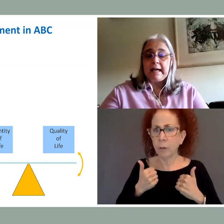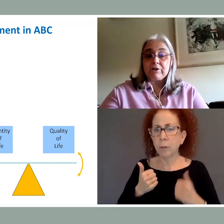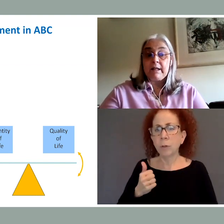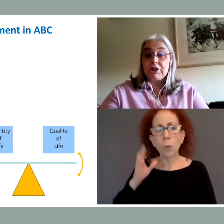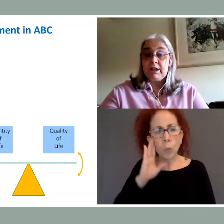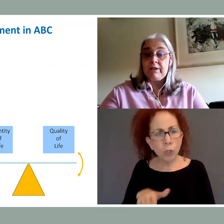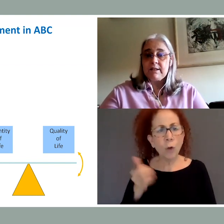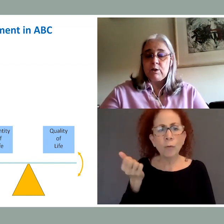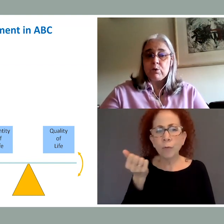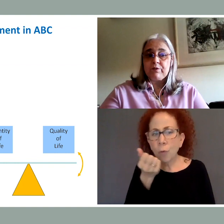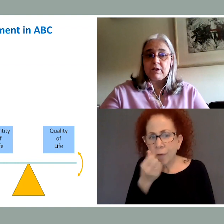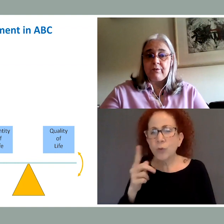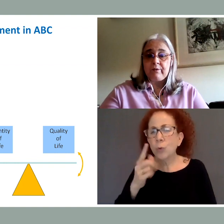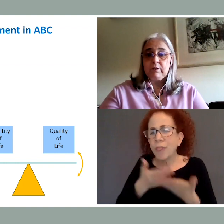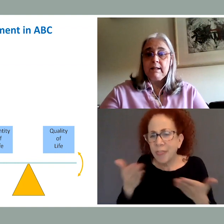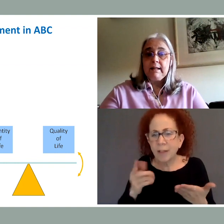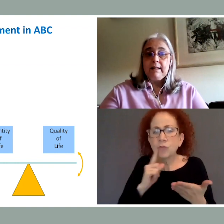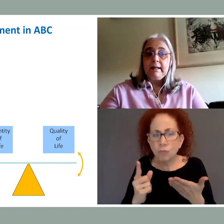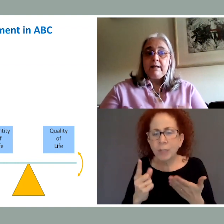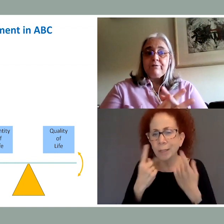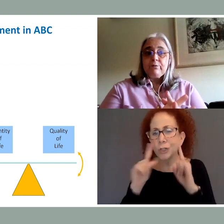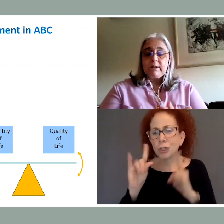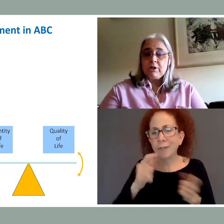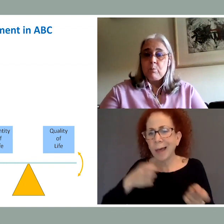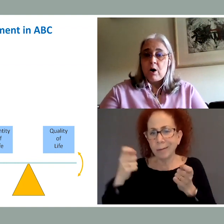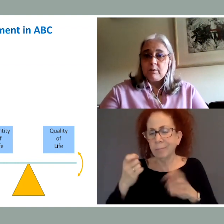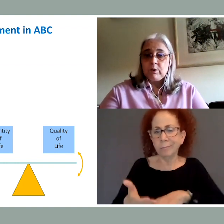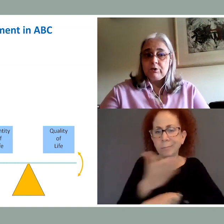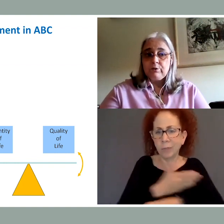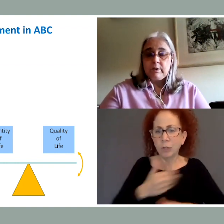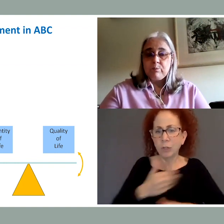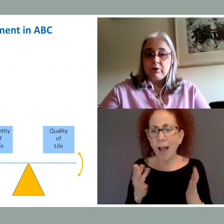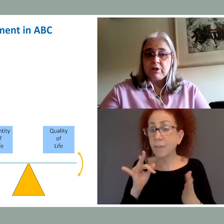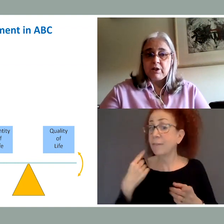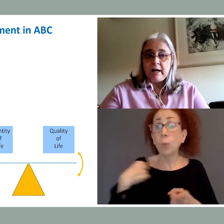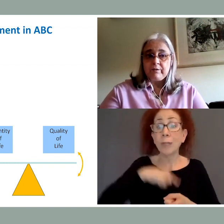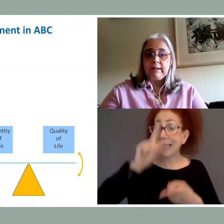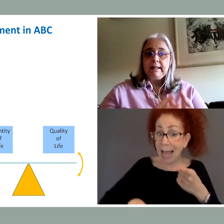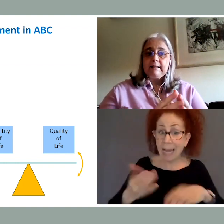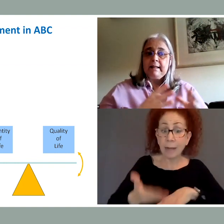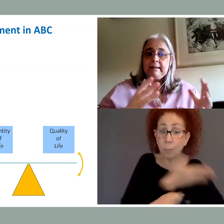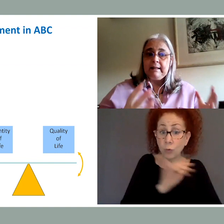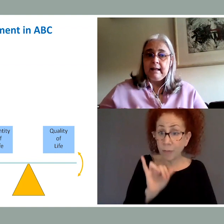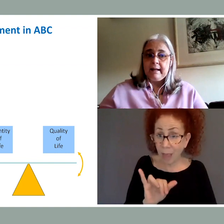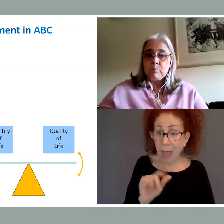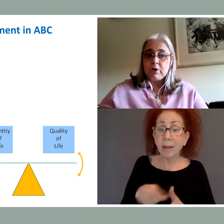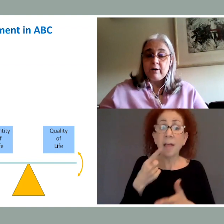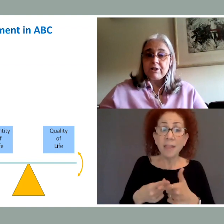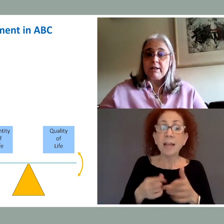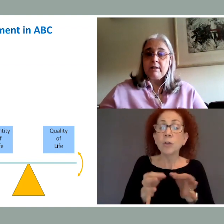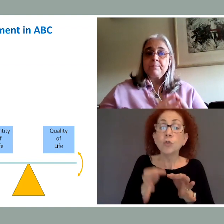agents actually achieve this improved survival. If it's not possible to improve survival, then